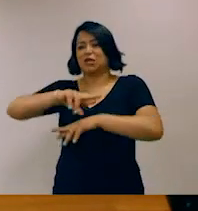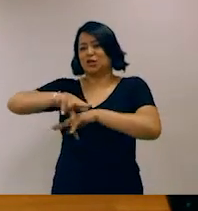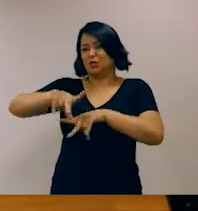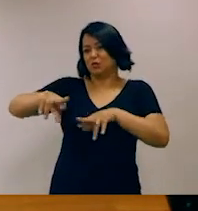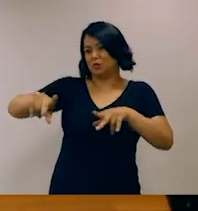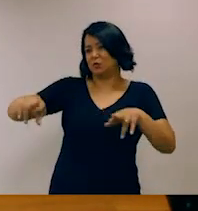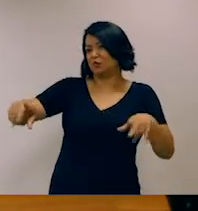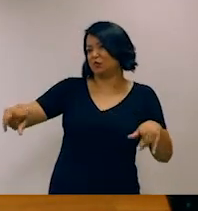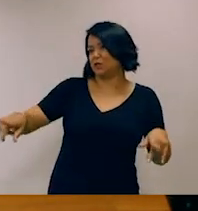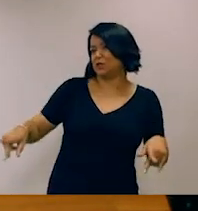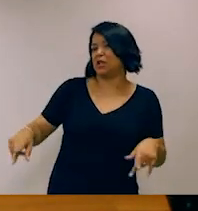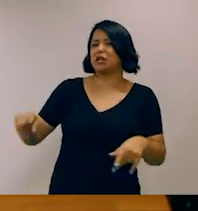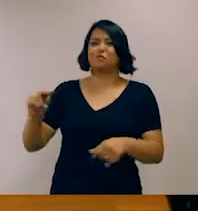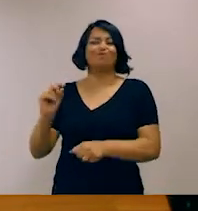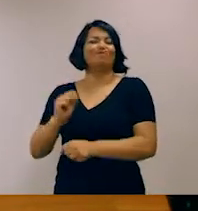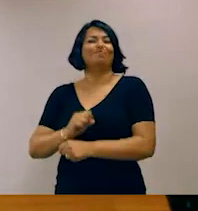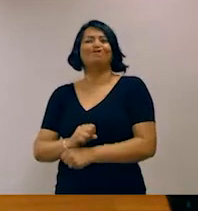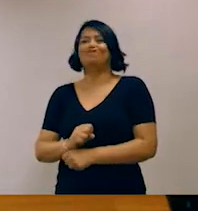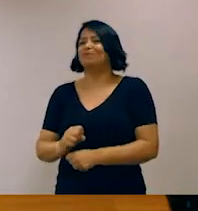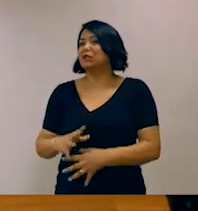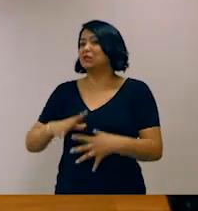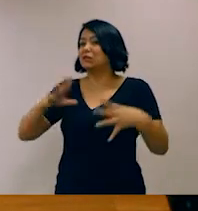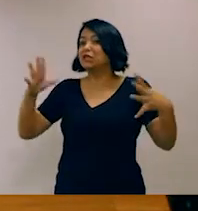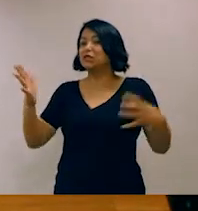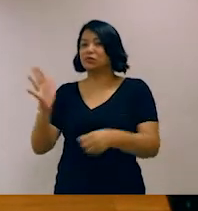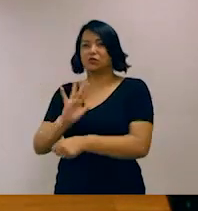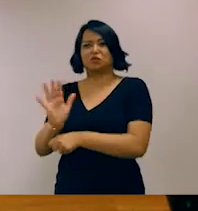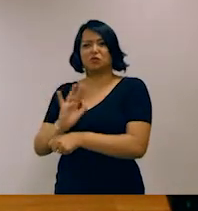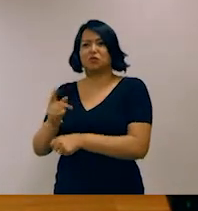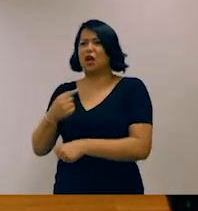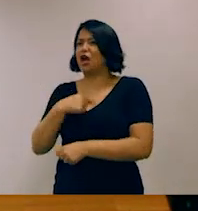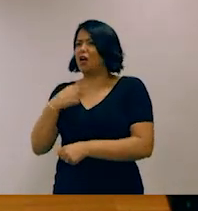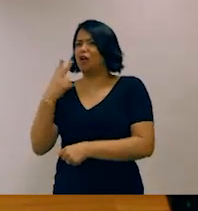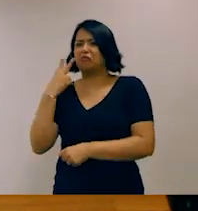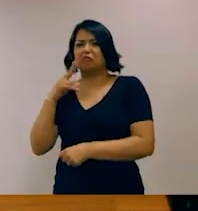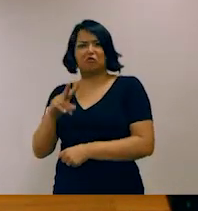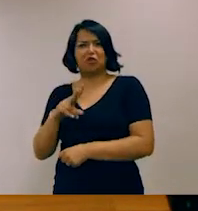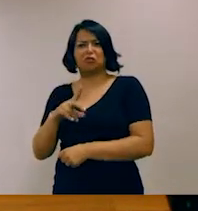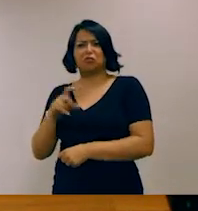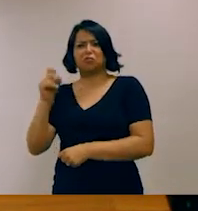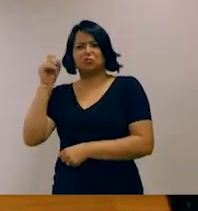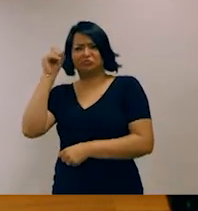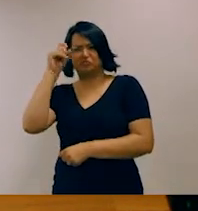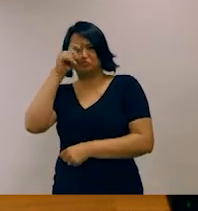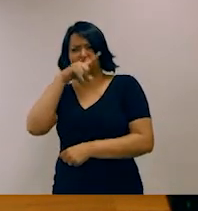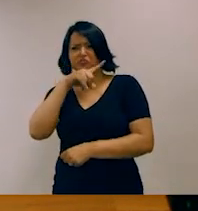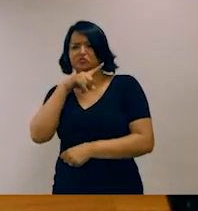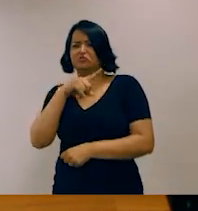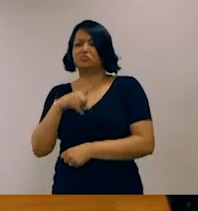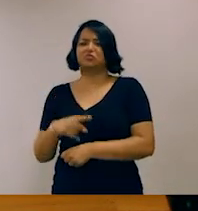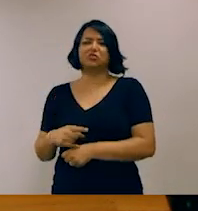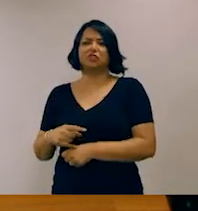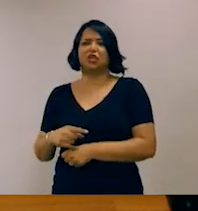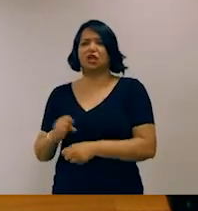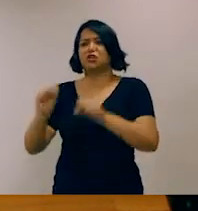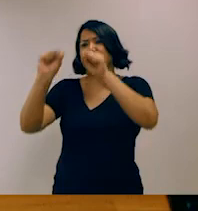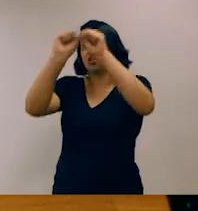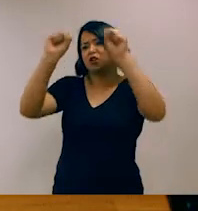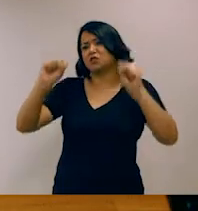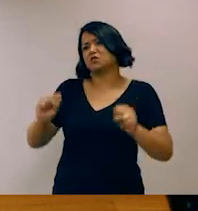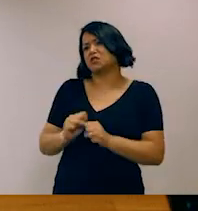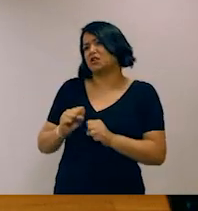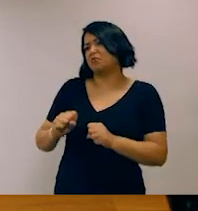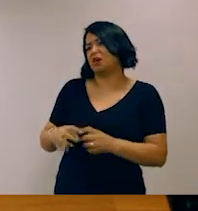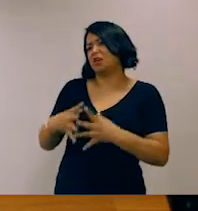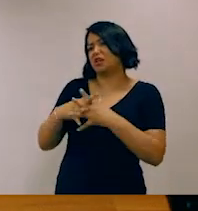cinema works observed, there is a large heterogeneity. So I don't see at the moment as a possibility for the